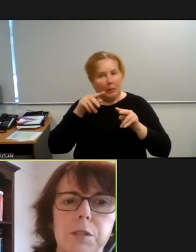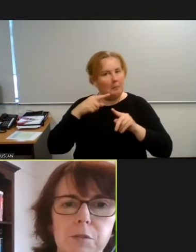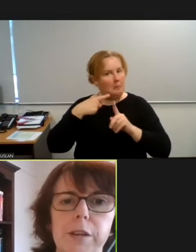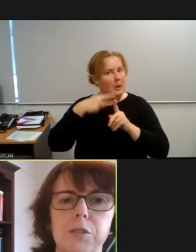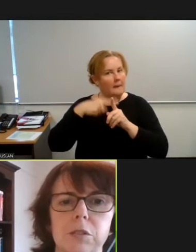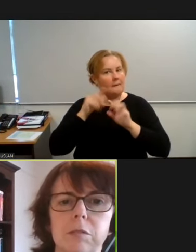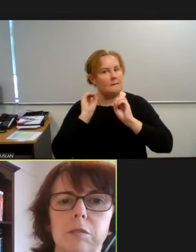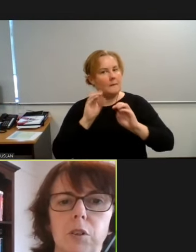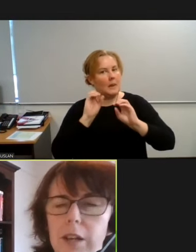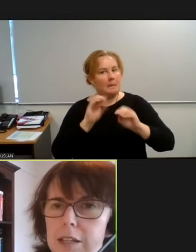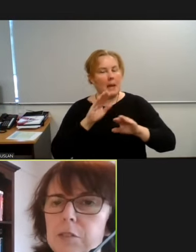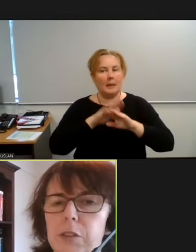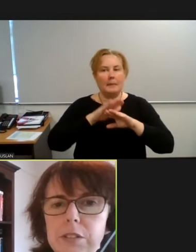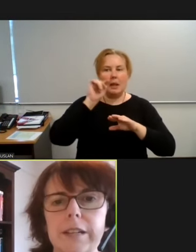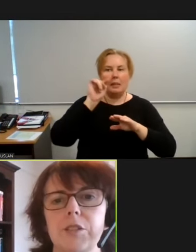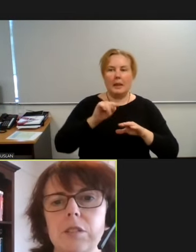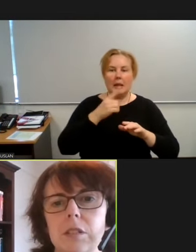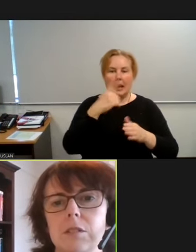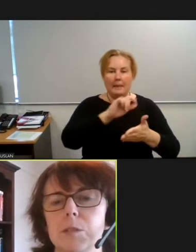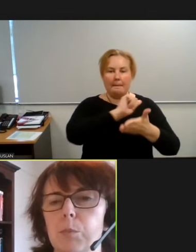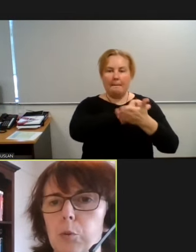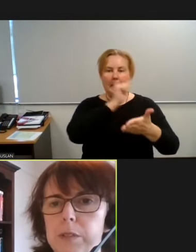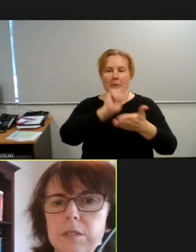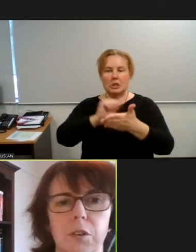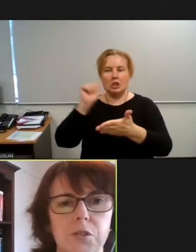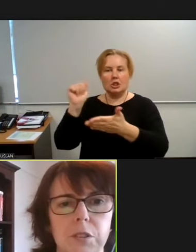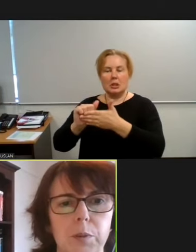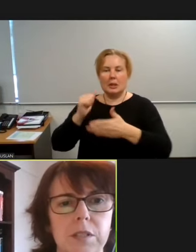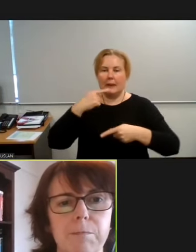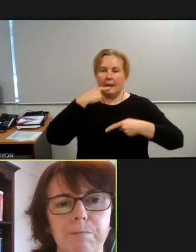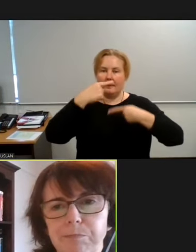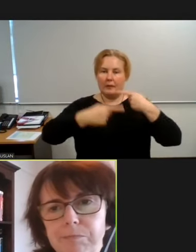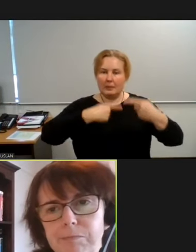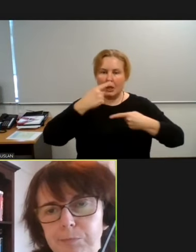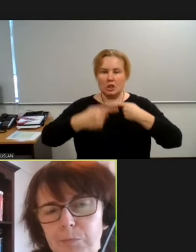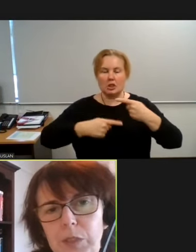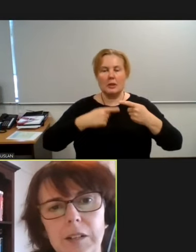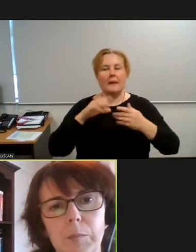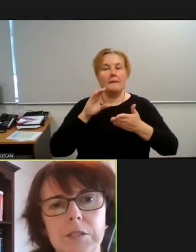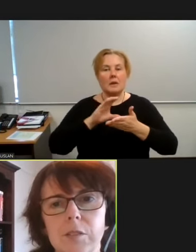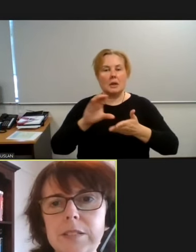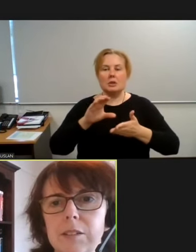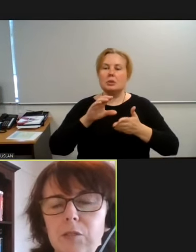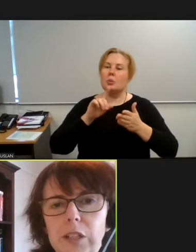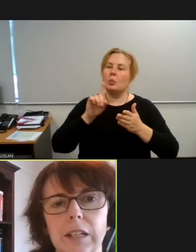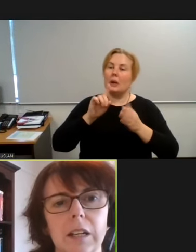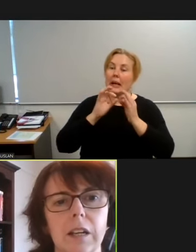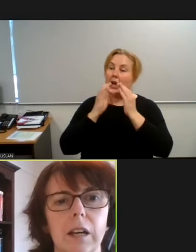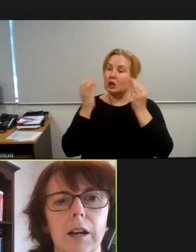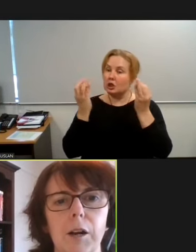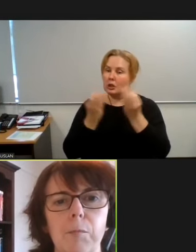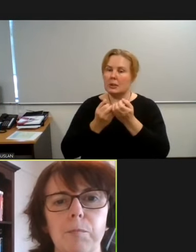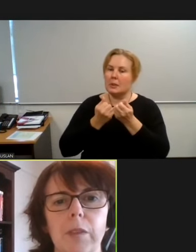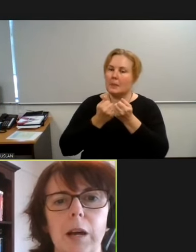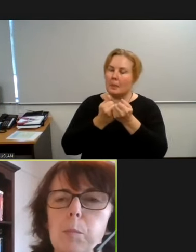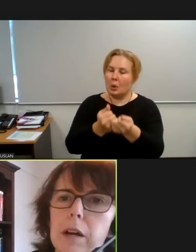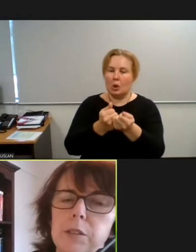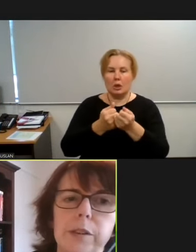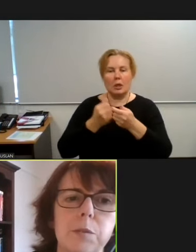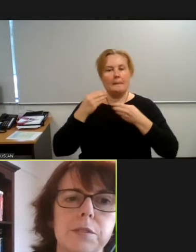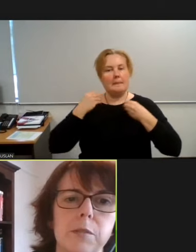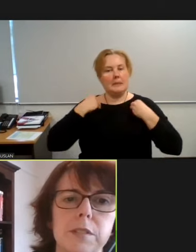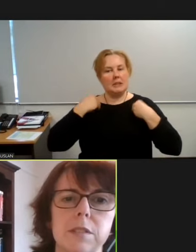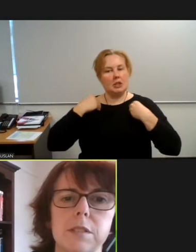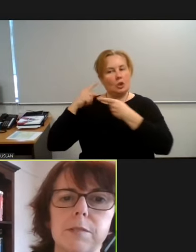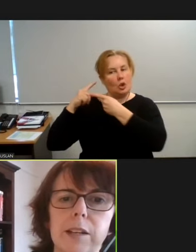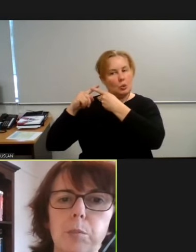also published information online for funded agencies to support business continuity. and service delivery. And we're